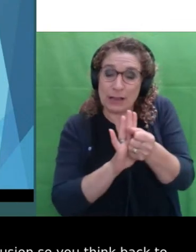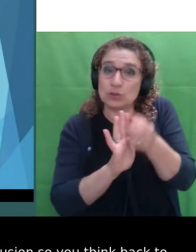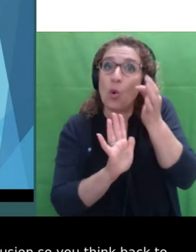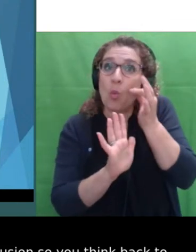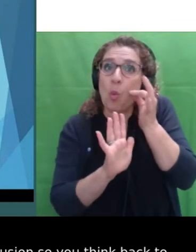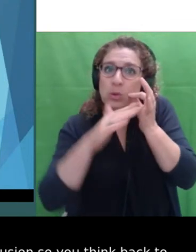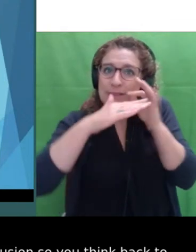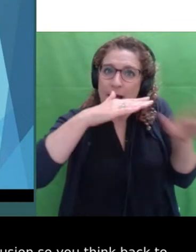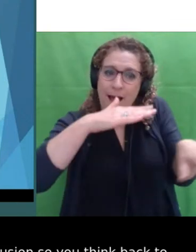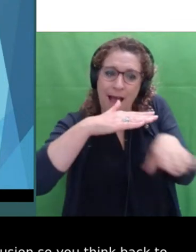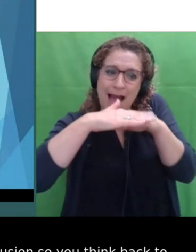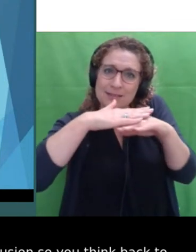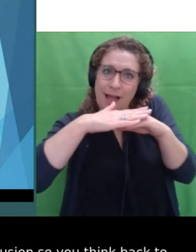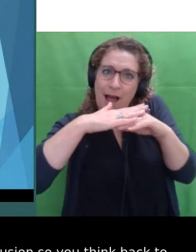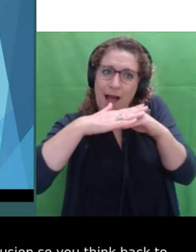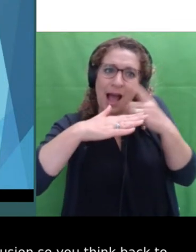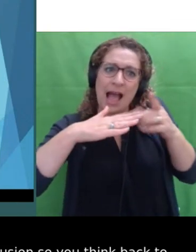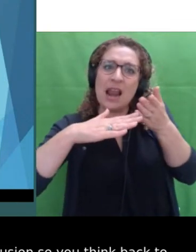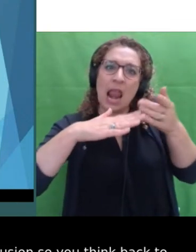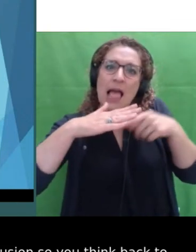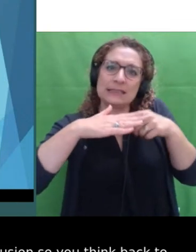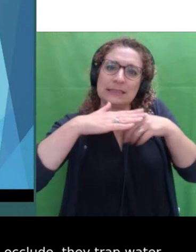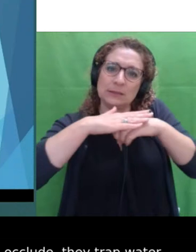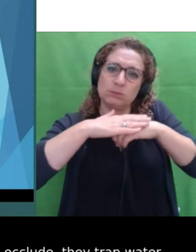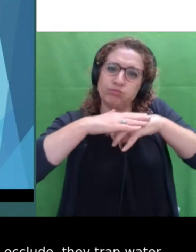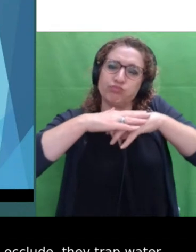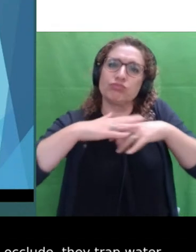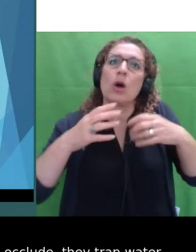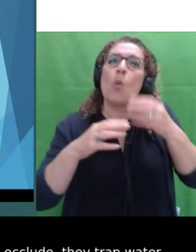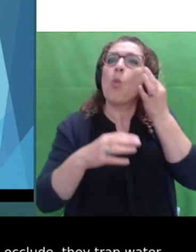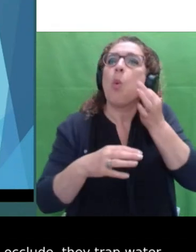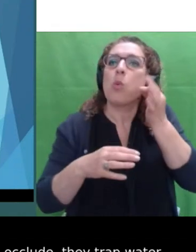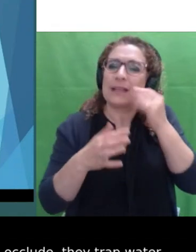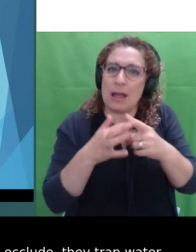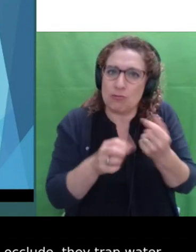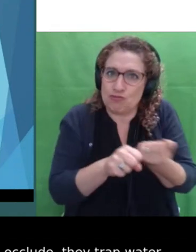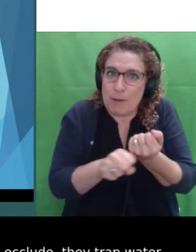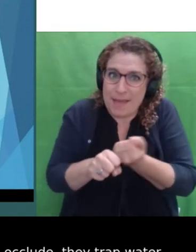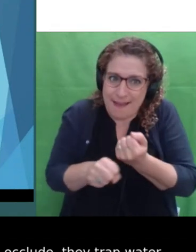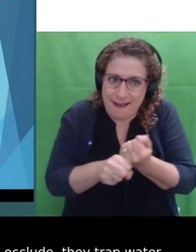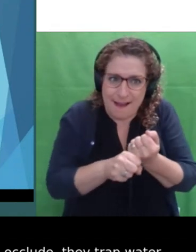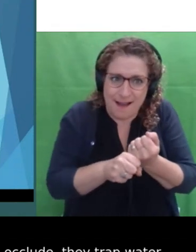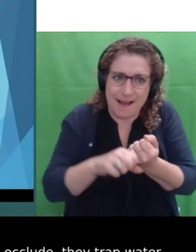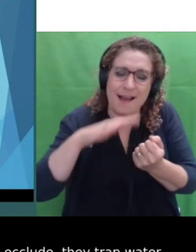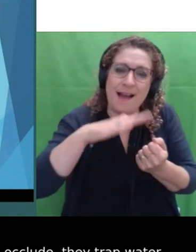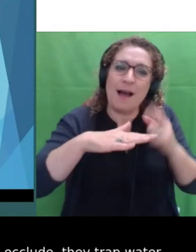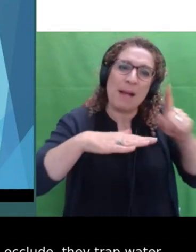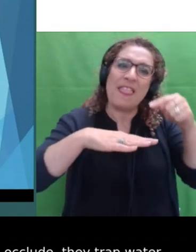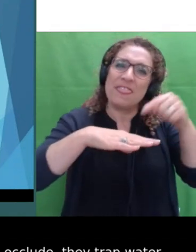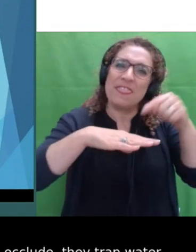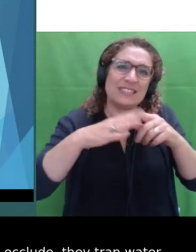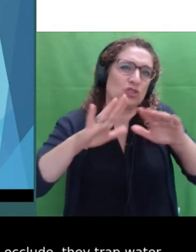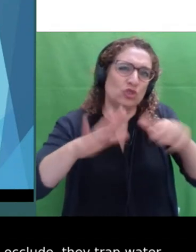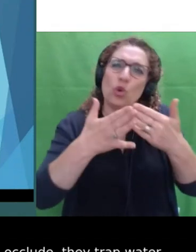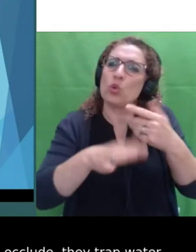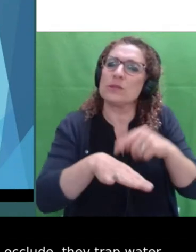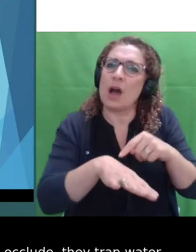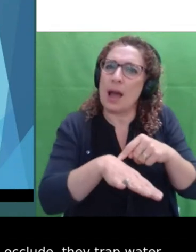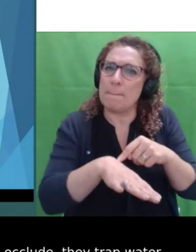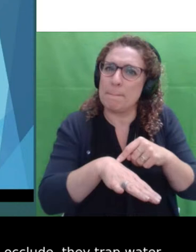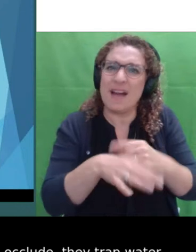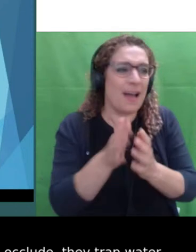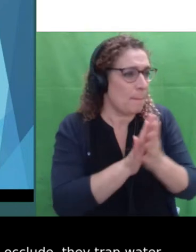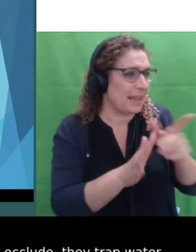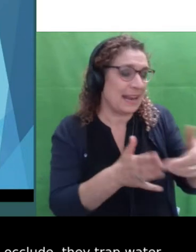encourage the corneocytes to swell with water and repair unfortunately this will only last quite a short time so for a baby having a